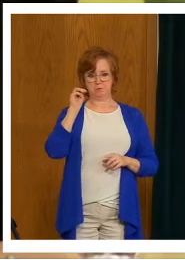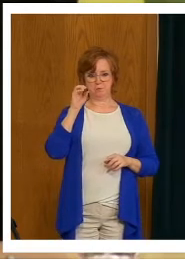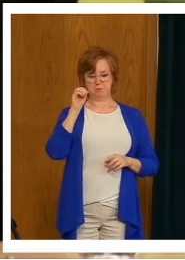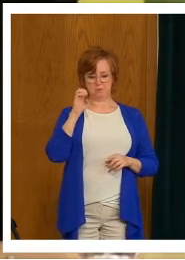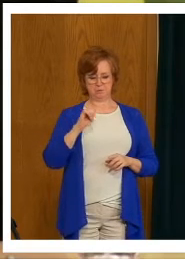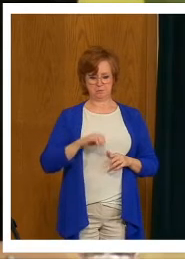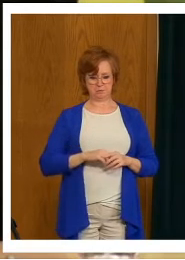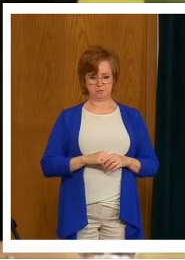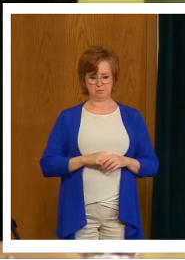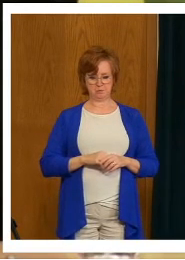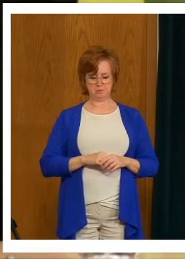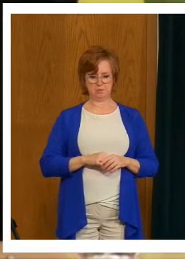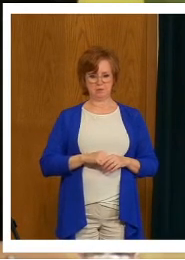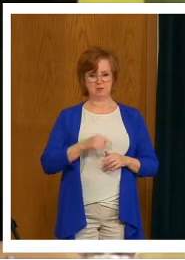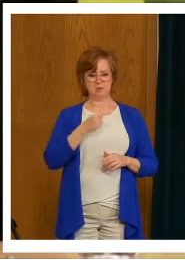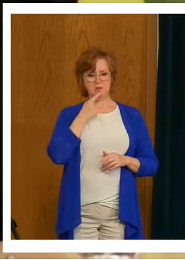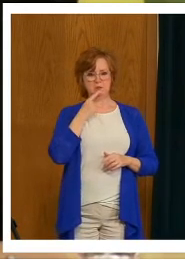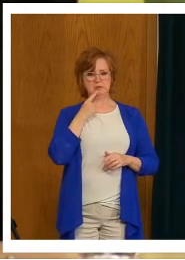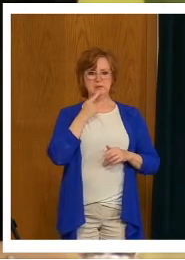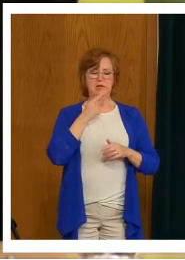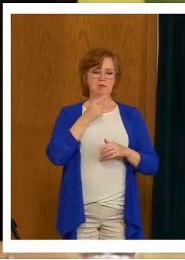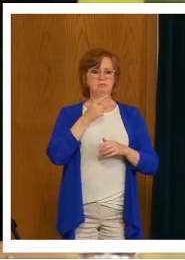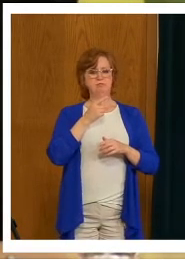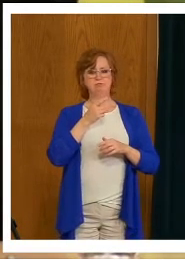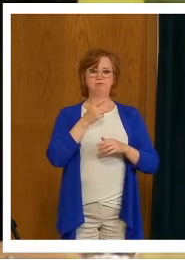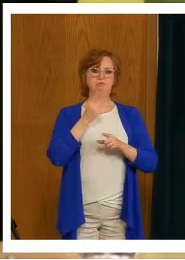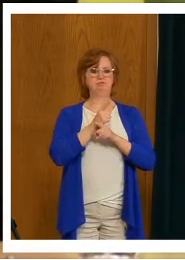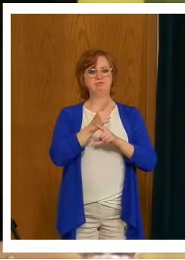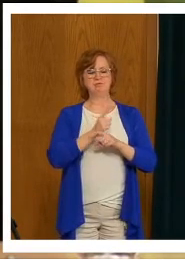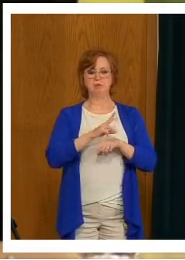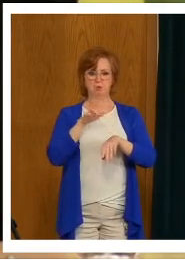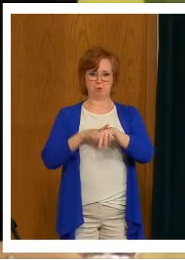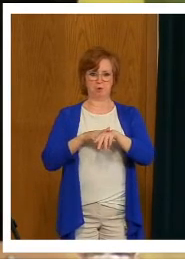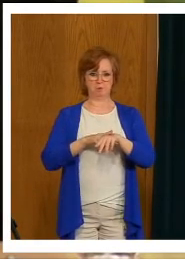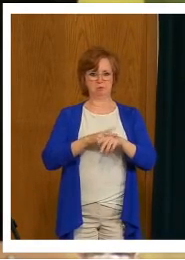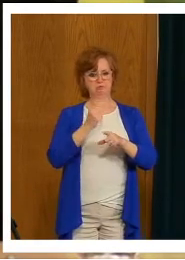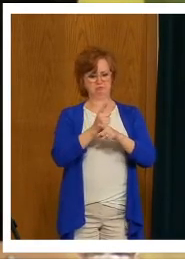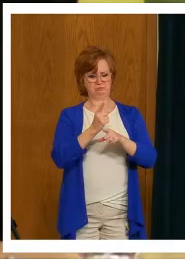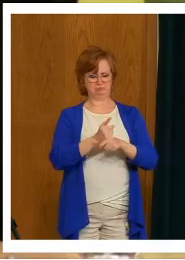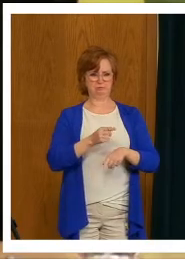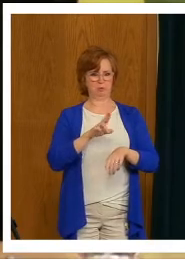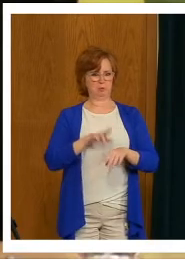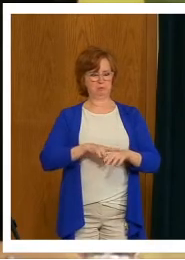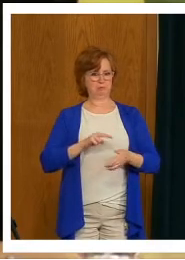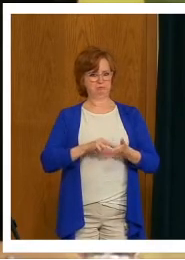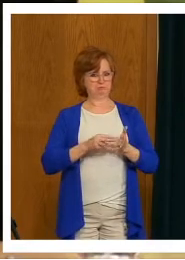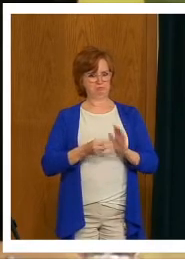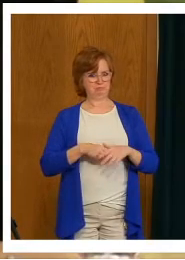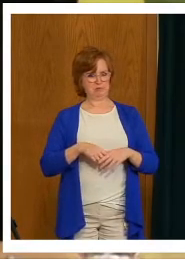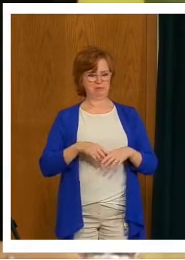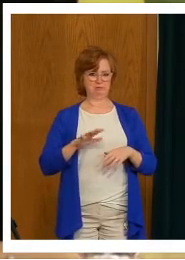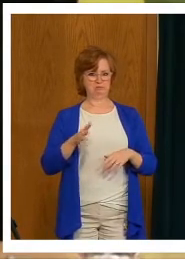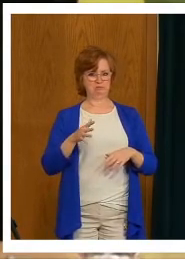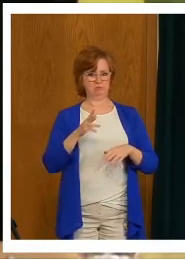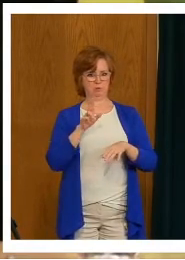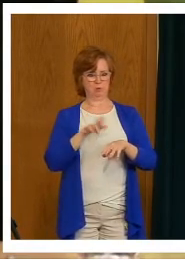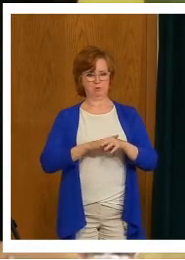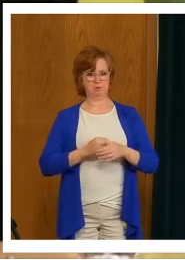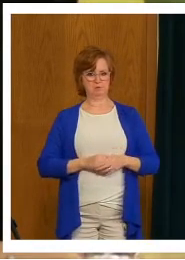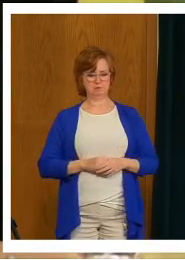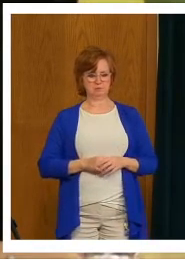return to somewhat normalcy, and one of the questions and concerns I guess we've gotten from plenty of readers and listeners is